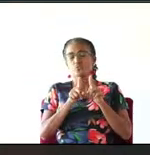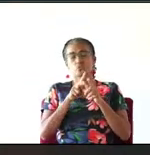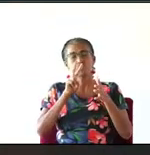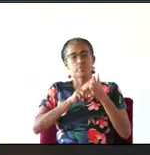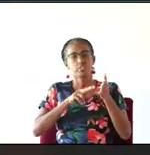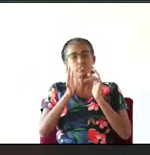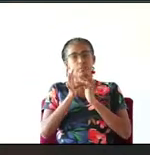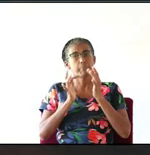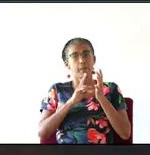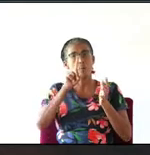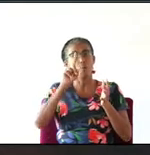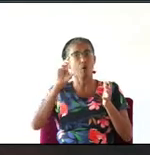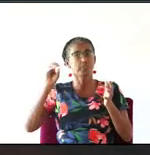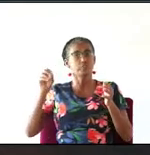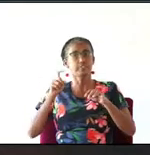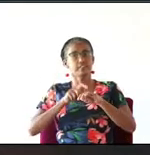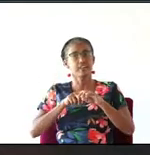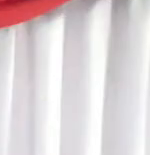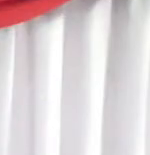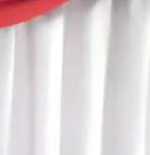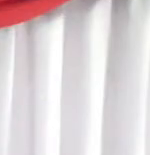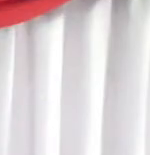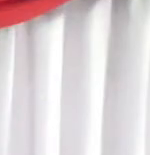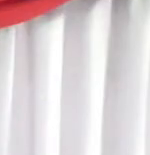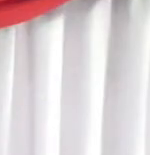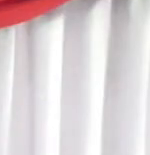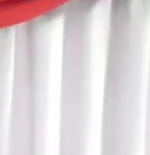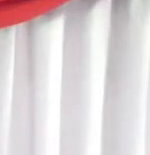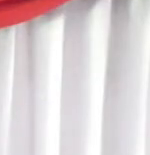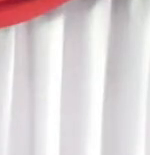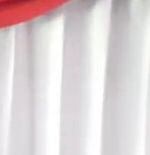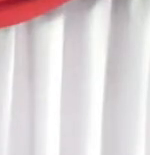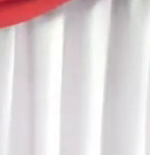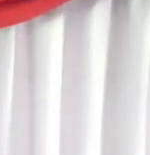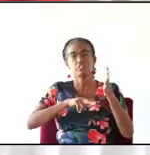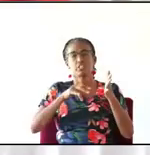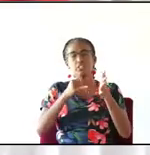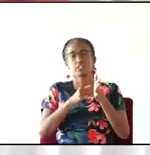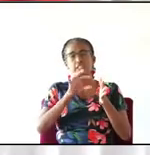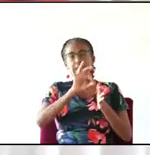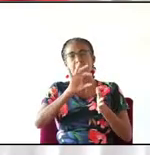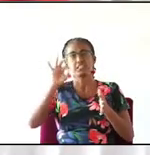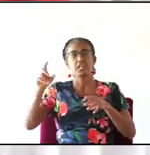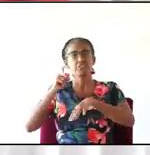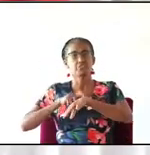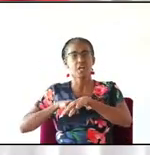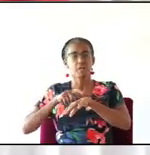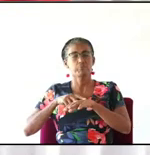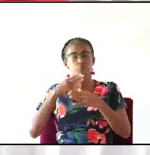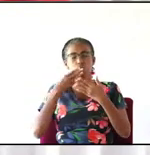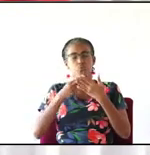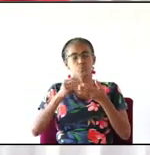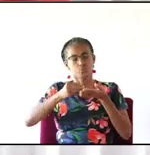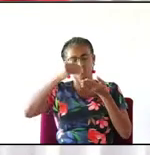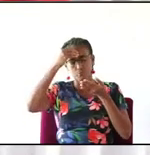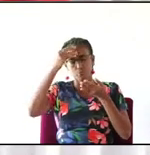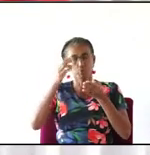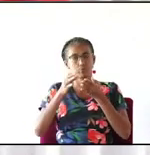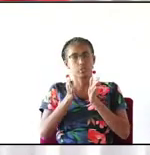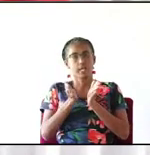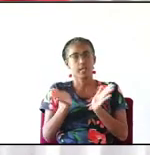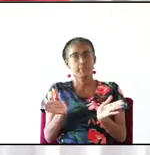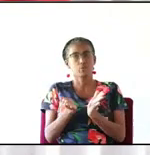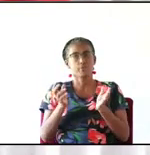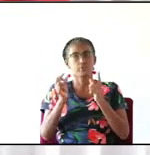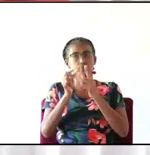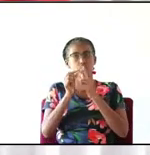times. And throughout the week, again, because of COVID, we have these great opportunities. We have the Ladies and Men's Fellowship on Tuesday